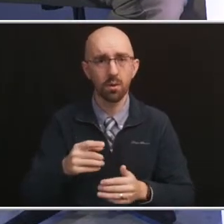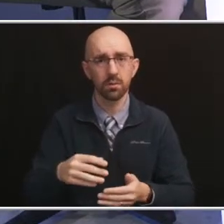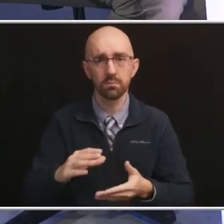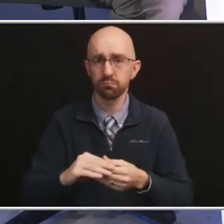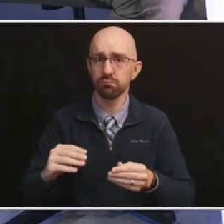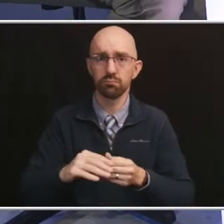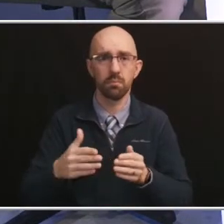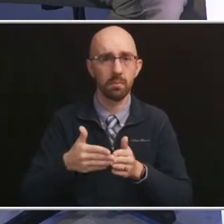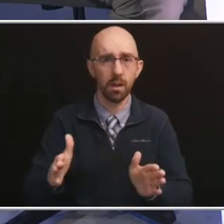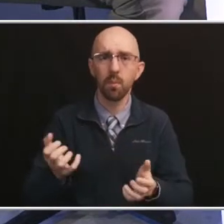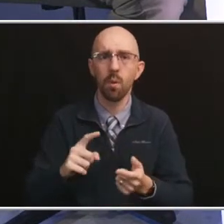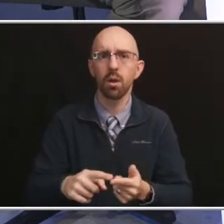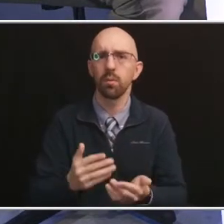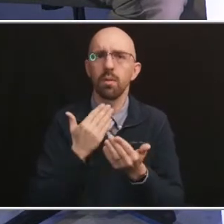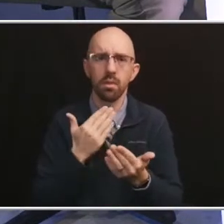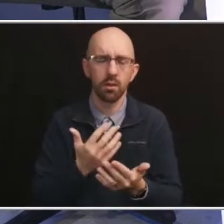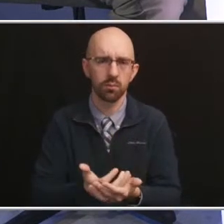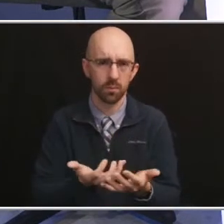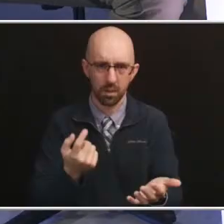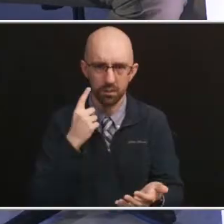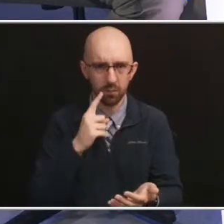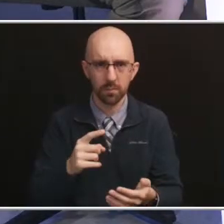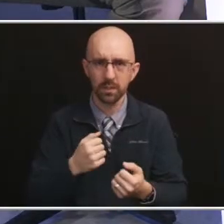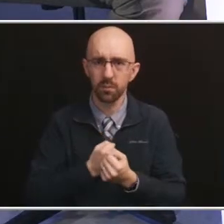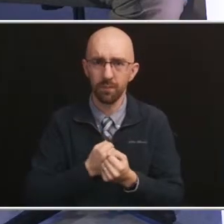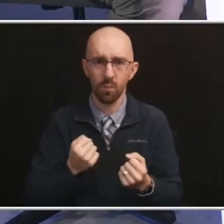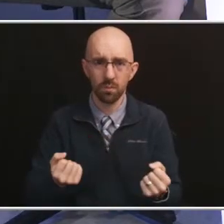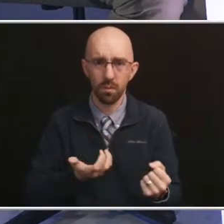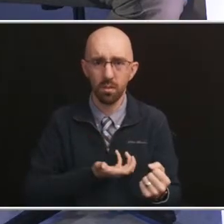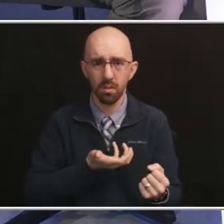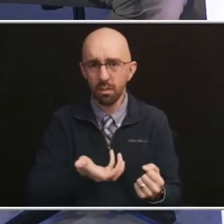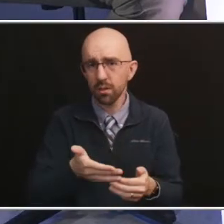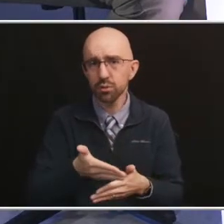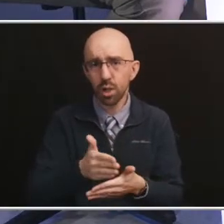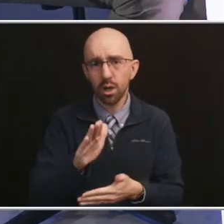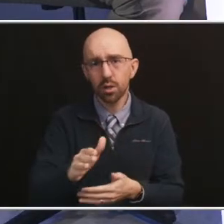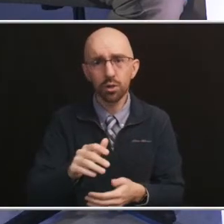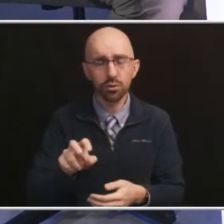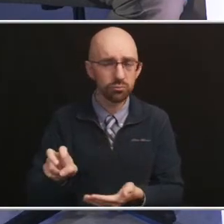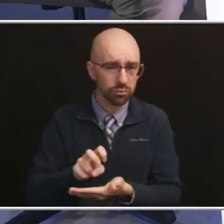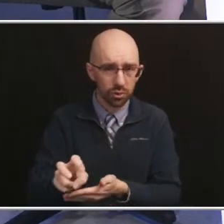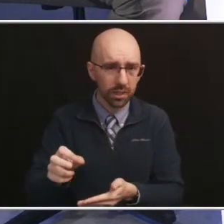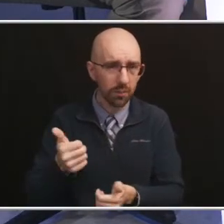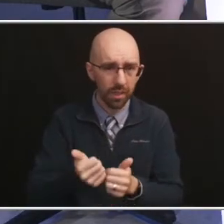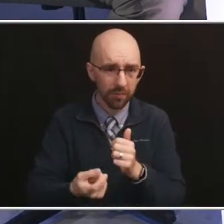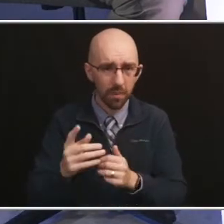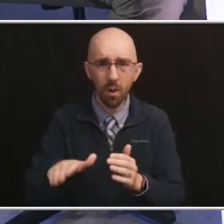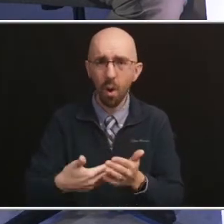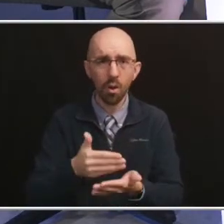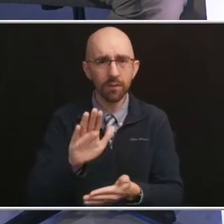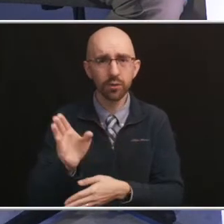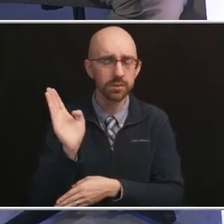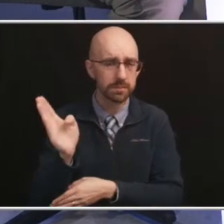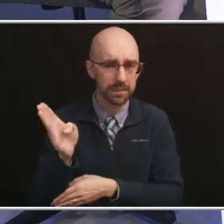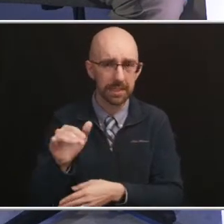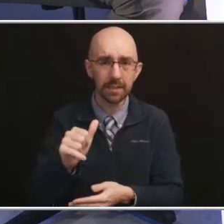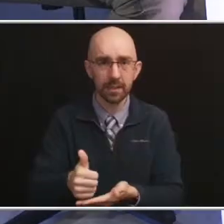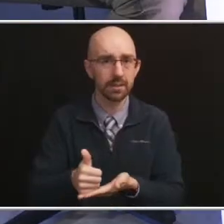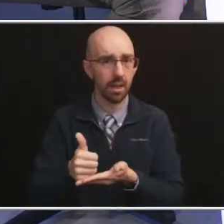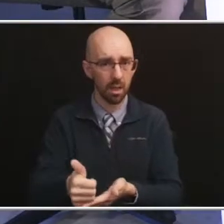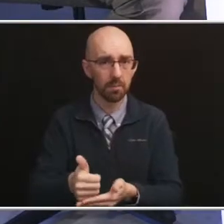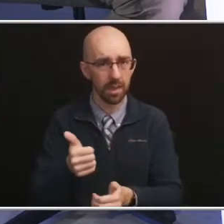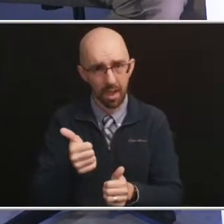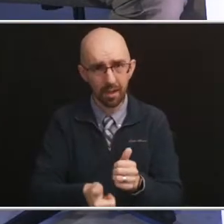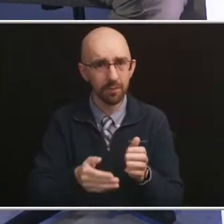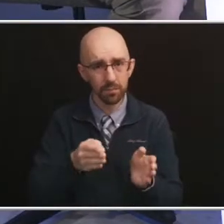want to thank you so much for being so vulnerable and for sharing your journey with everyone. All the speaking you do is helping. Every single person goes